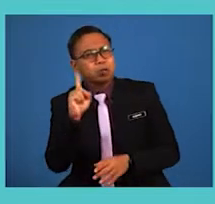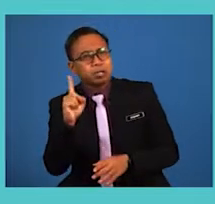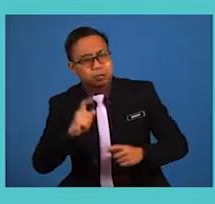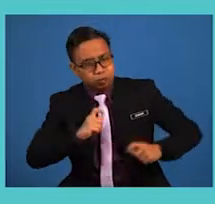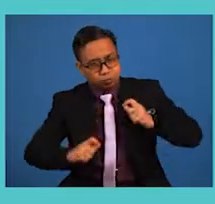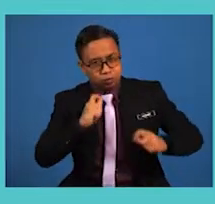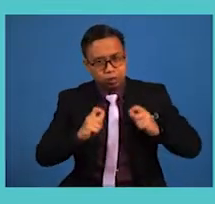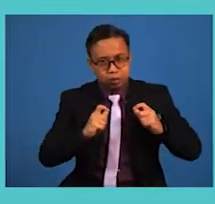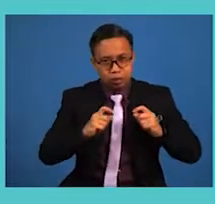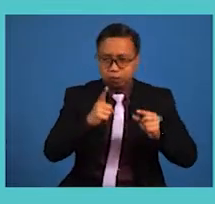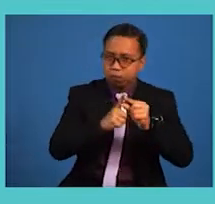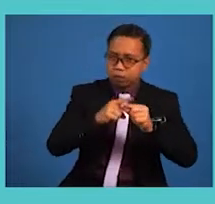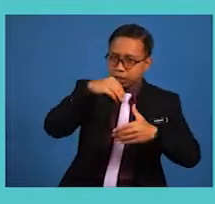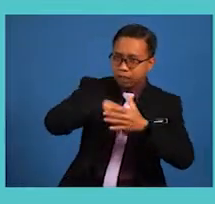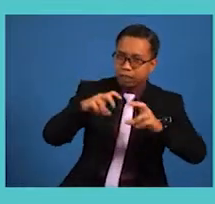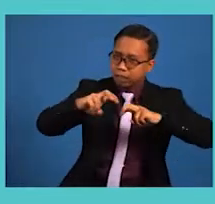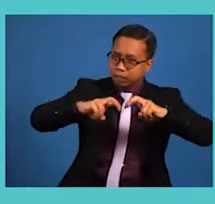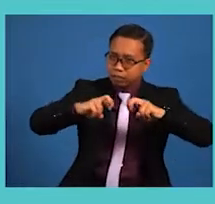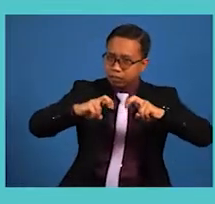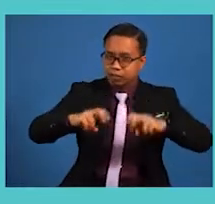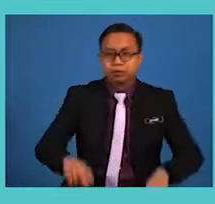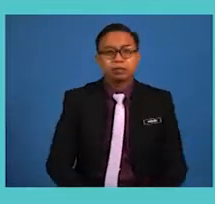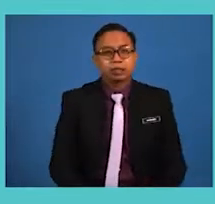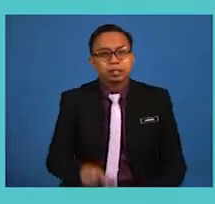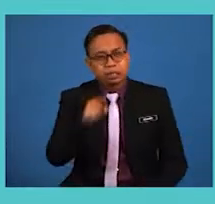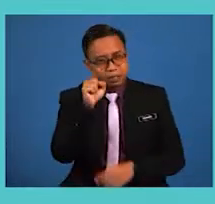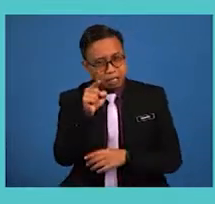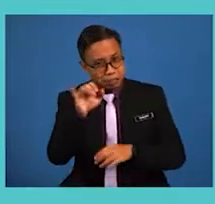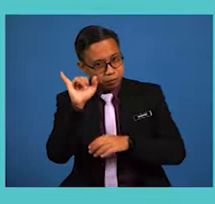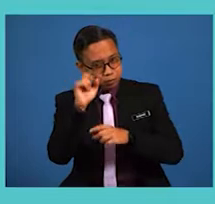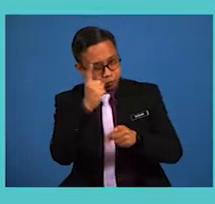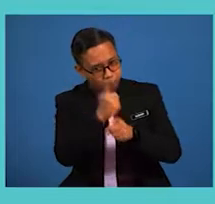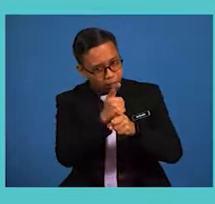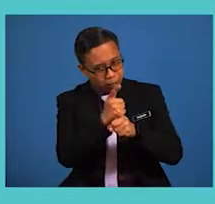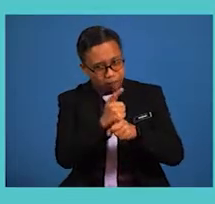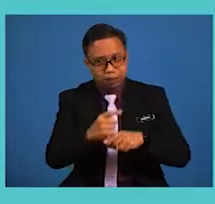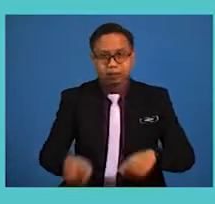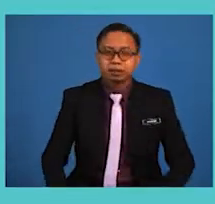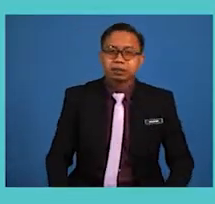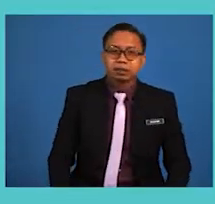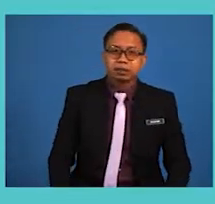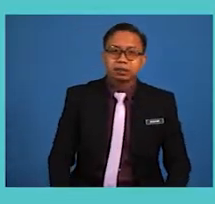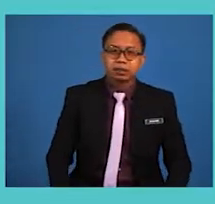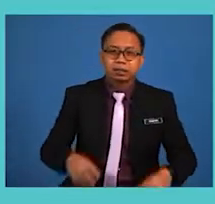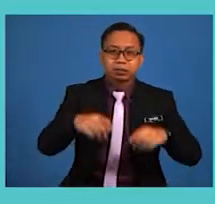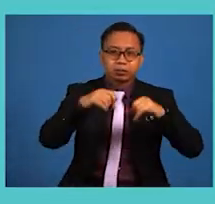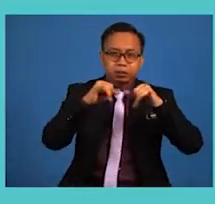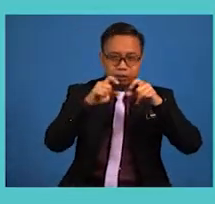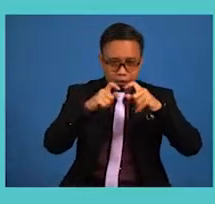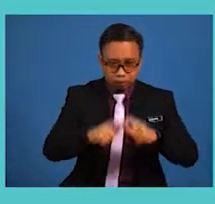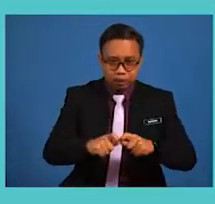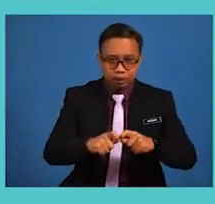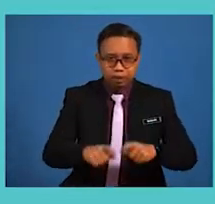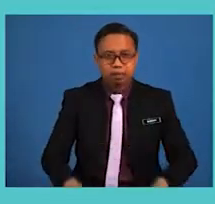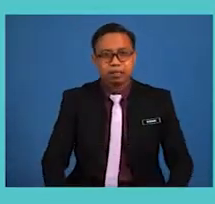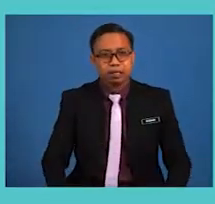word in this analysis? Yes, you are right. The trend words are remained constant,